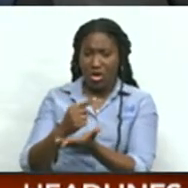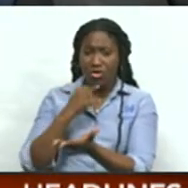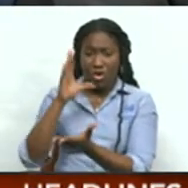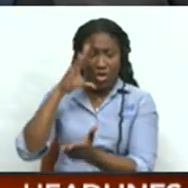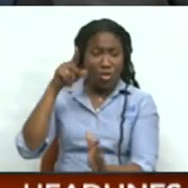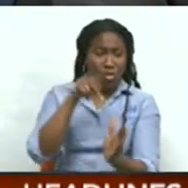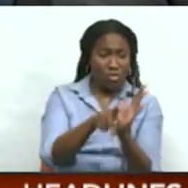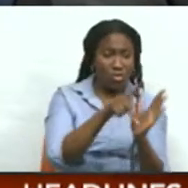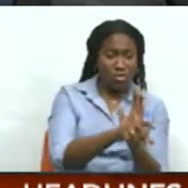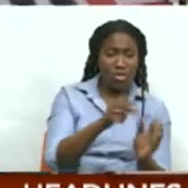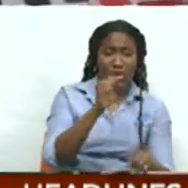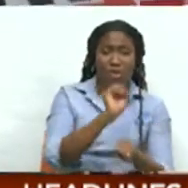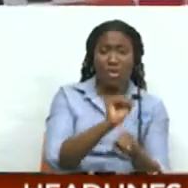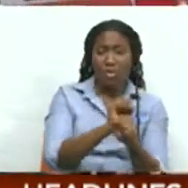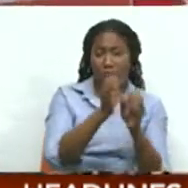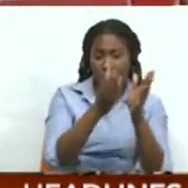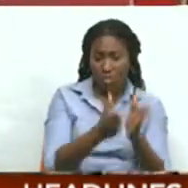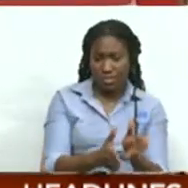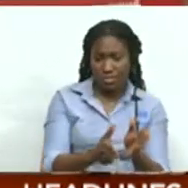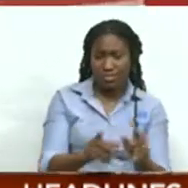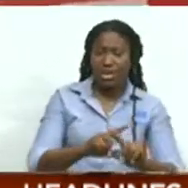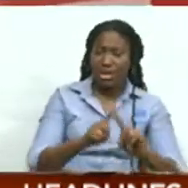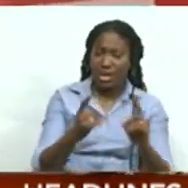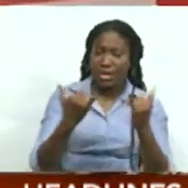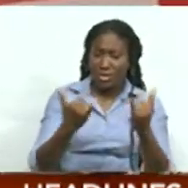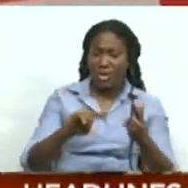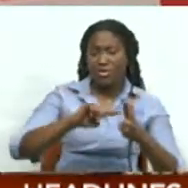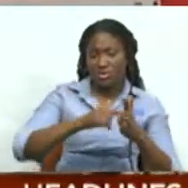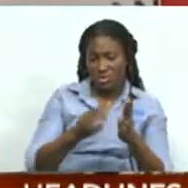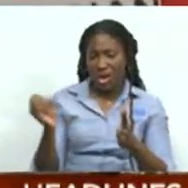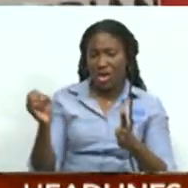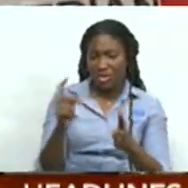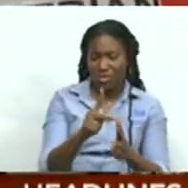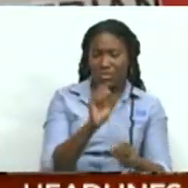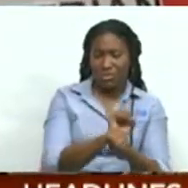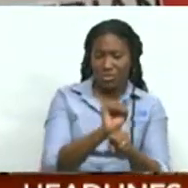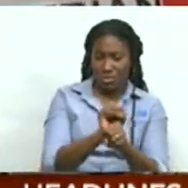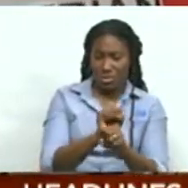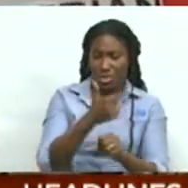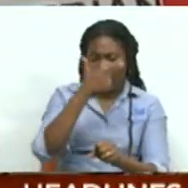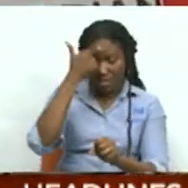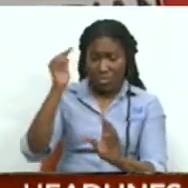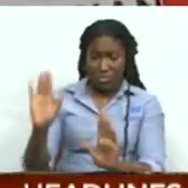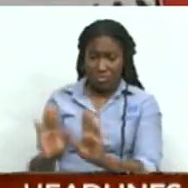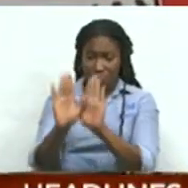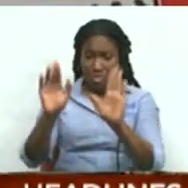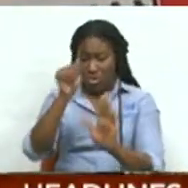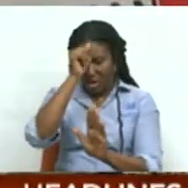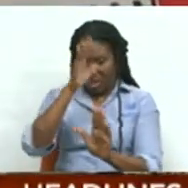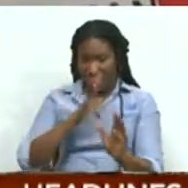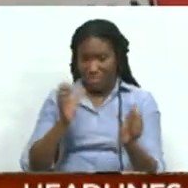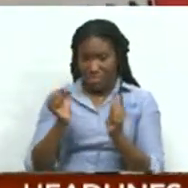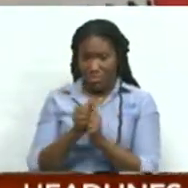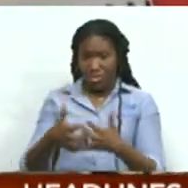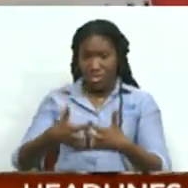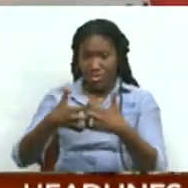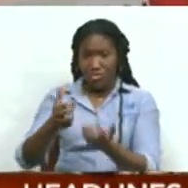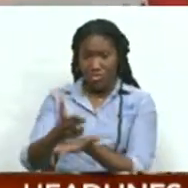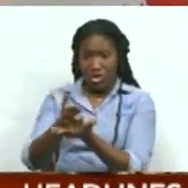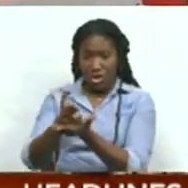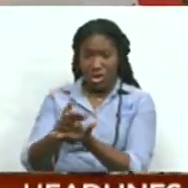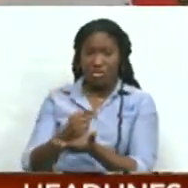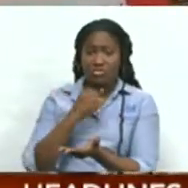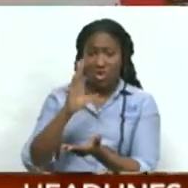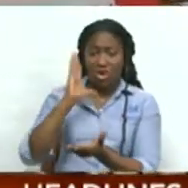at gunpoint. On Sunday, a man allegedly came to the site armed with an AK-47 and threatened workers. Police say they